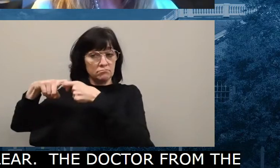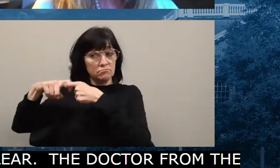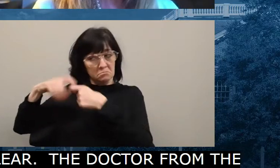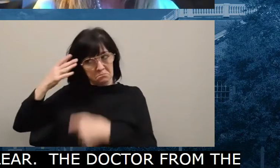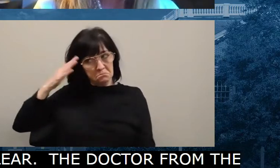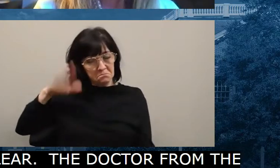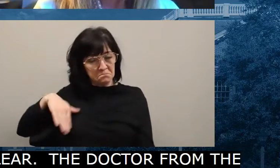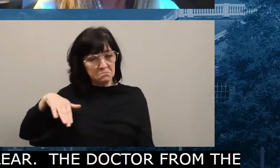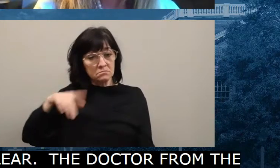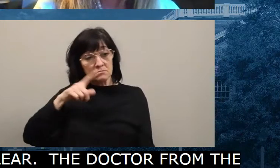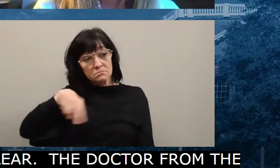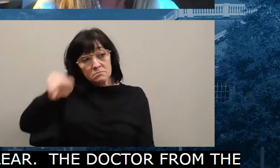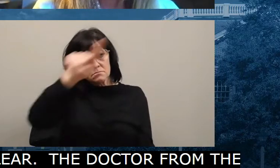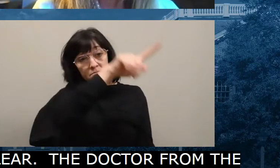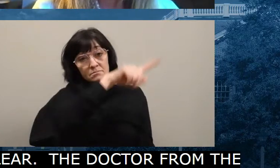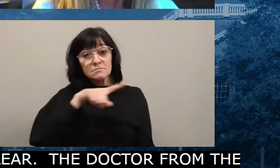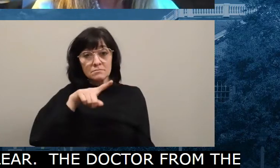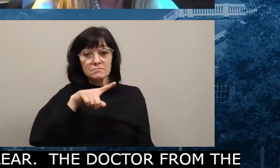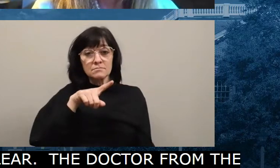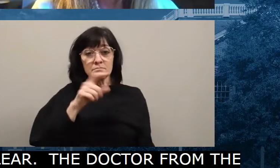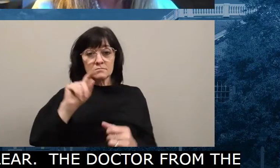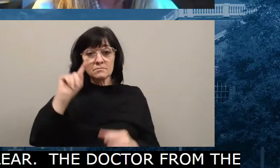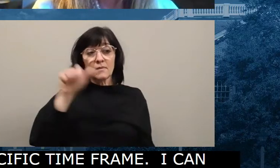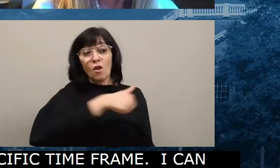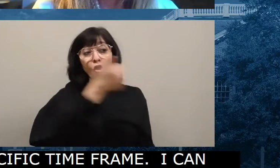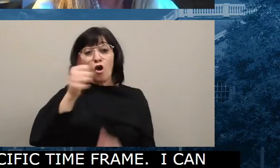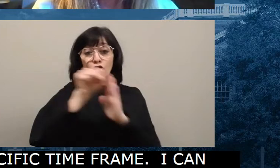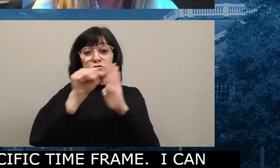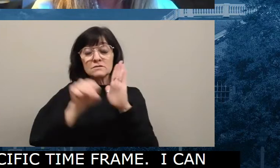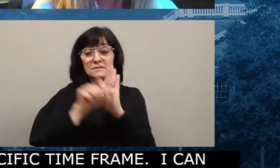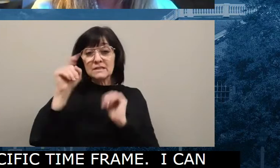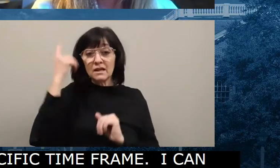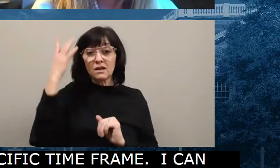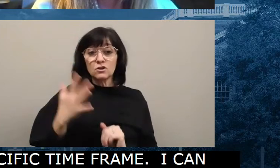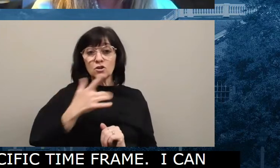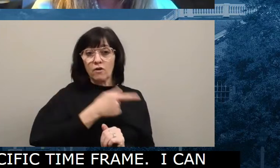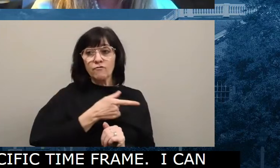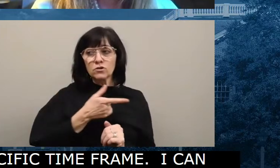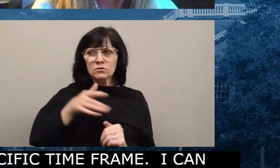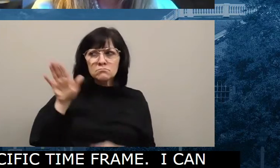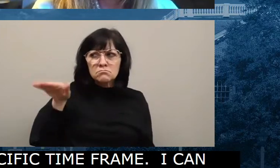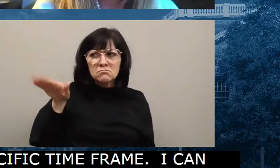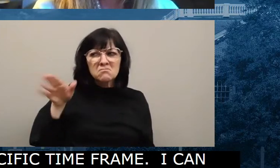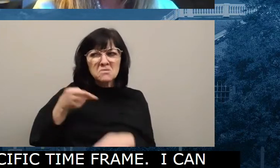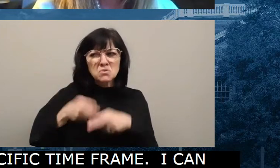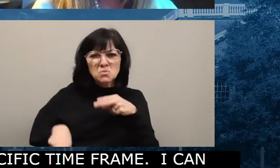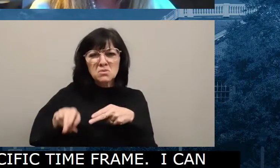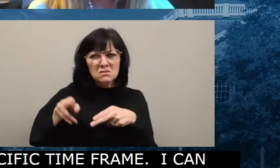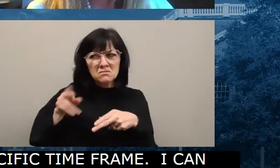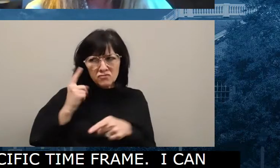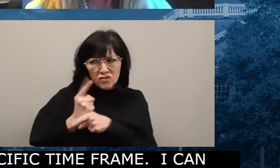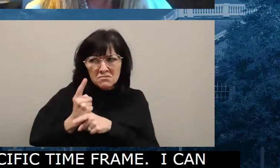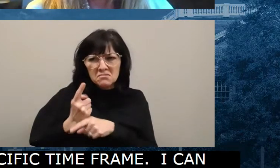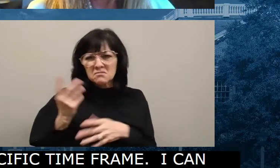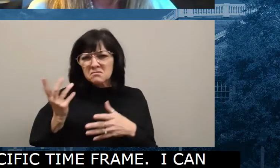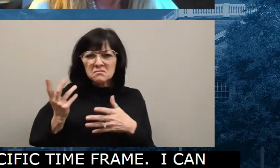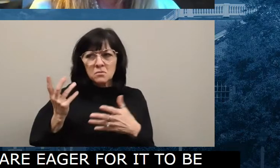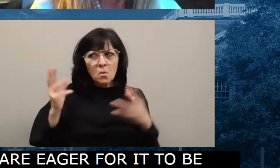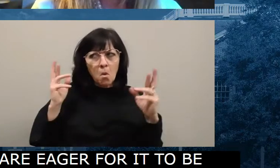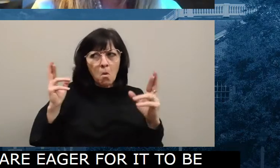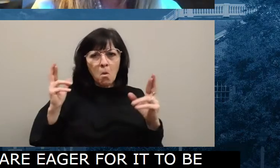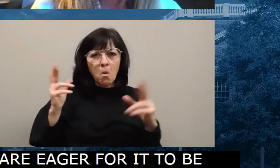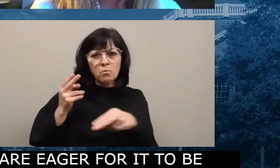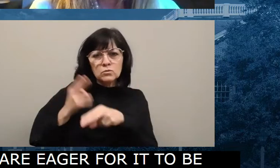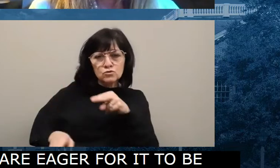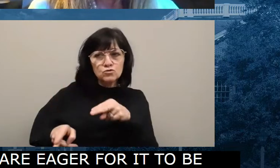it to be short in duration and to get it done as quickly as possible so that we can continue to move shots